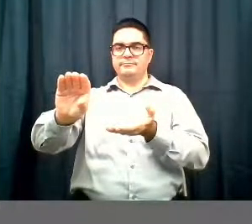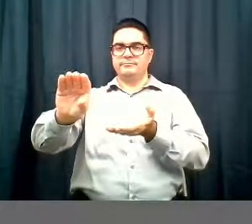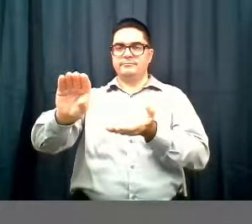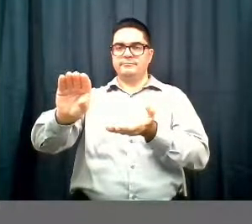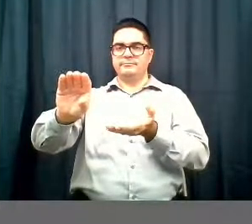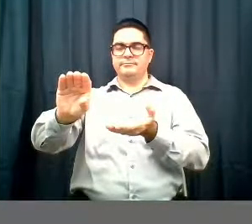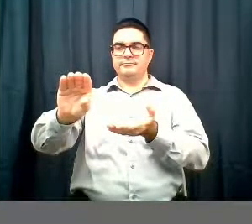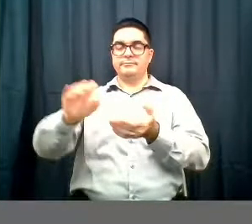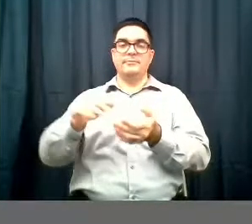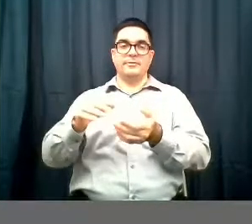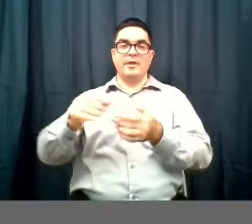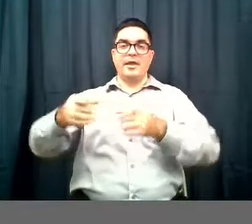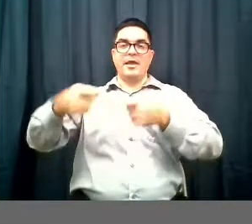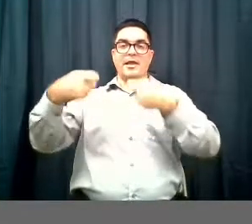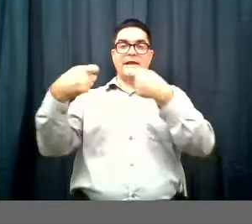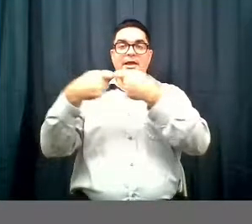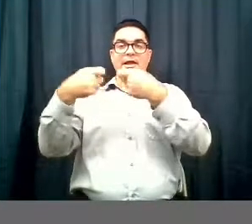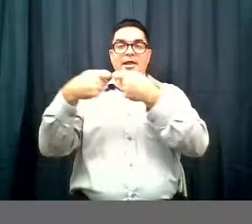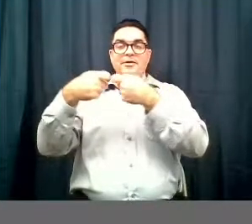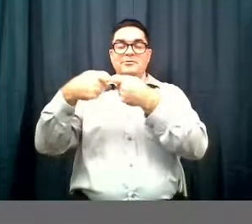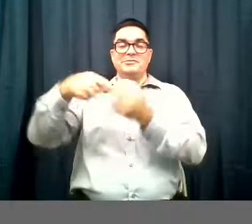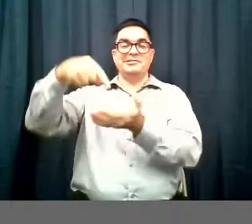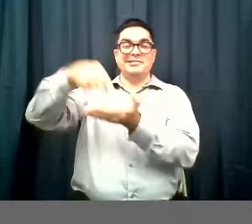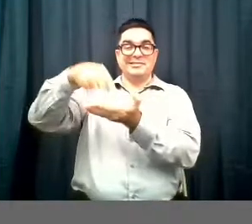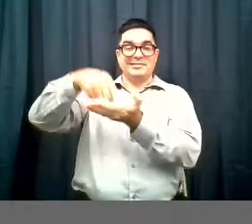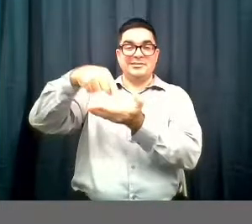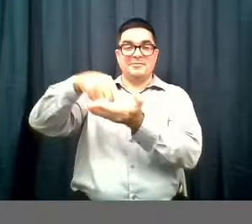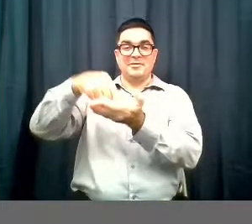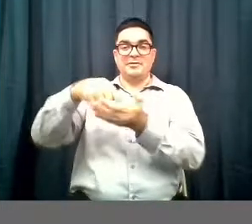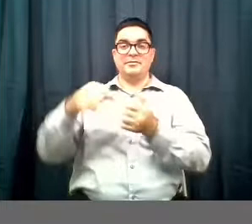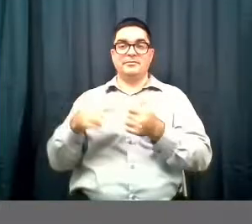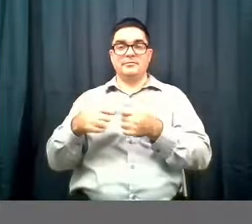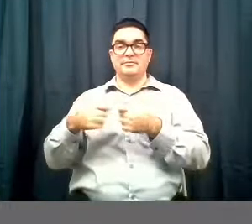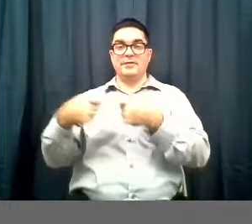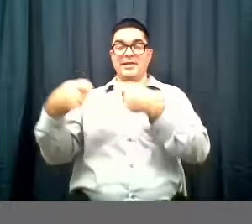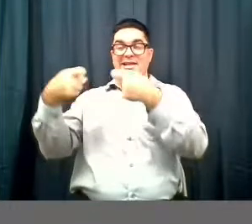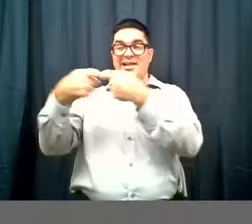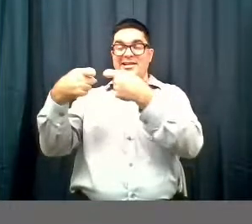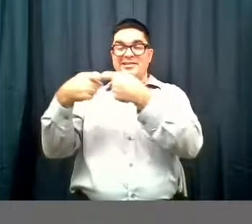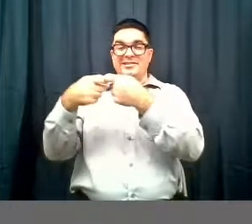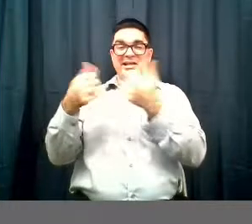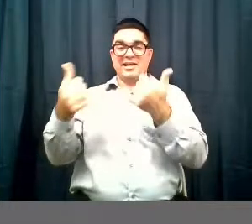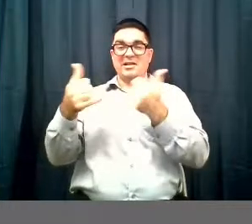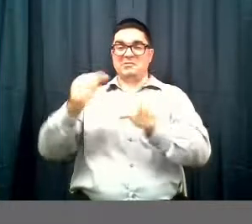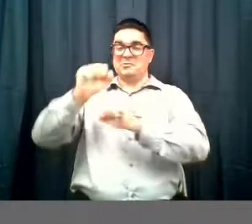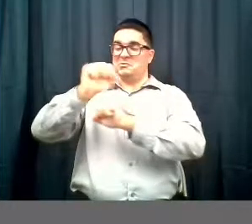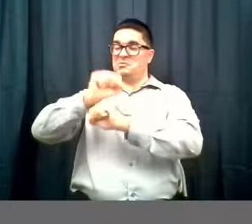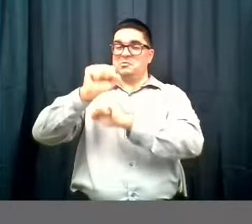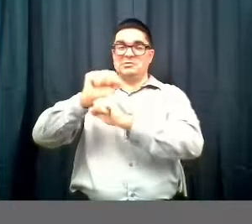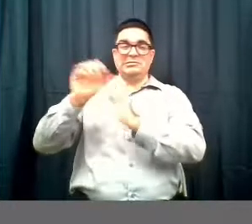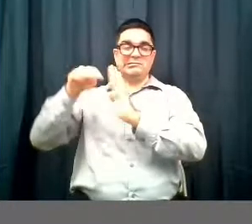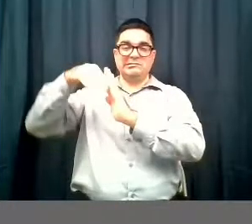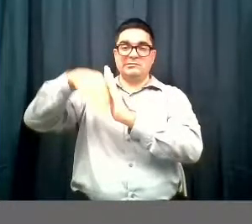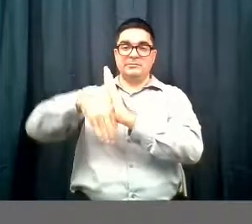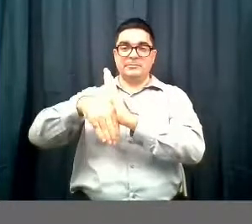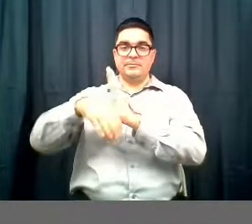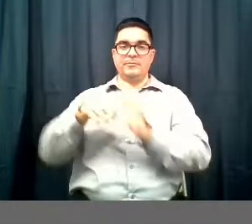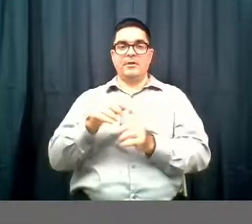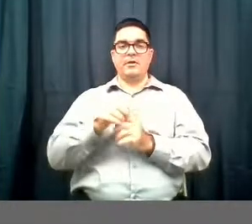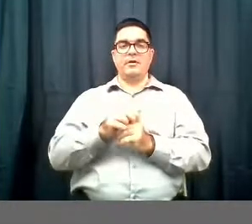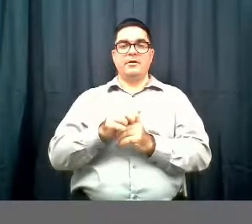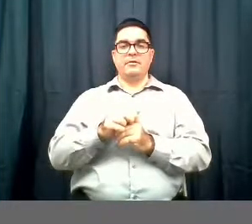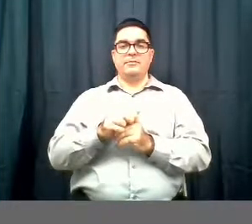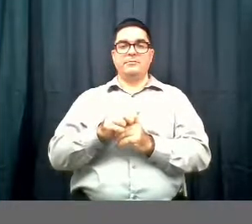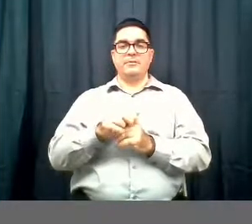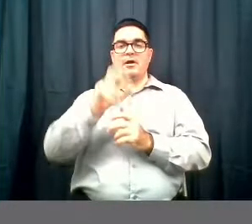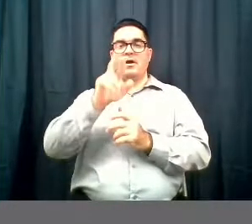demand. To the extent that electricity load underperforms projections, the RSA savings will be greater given